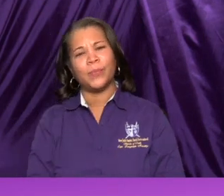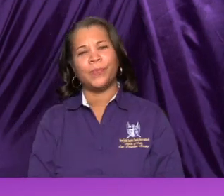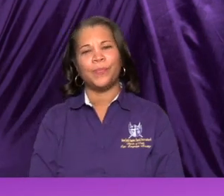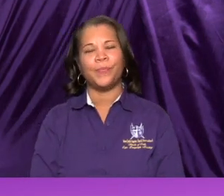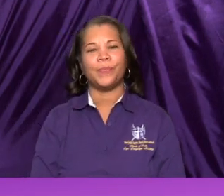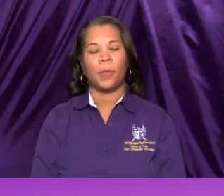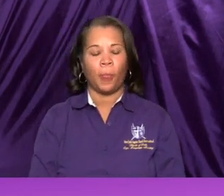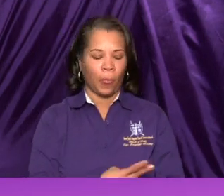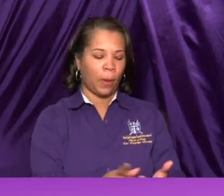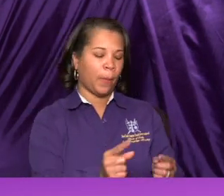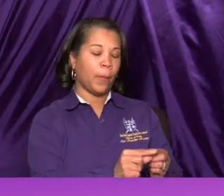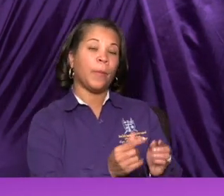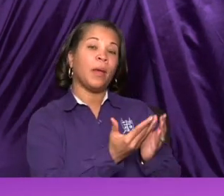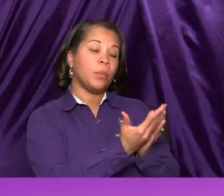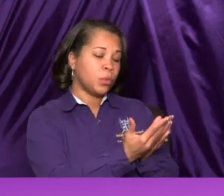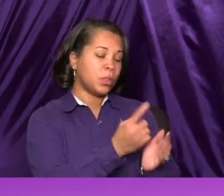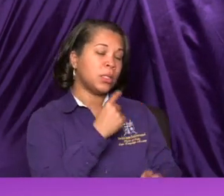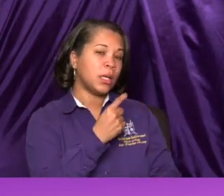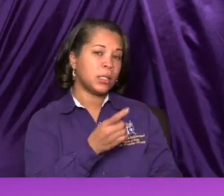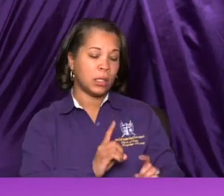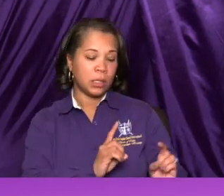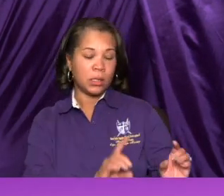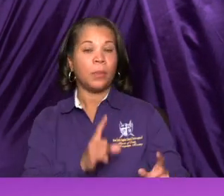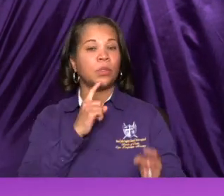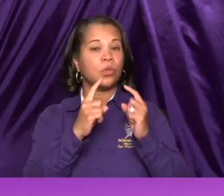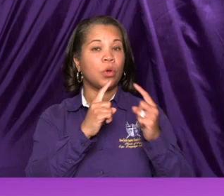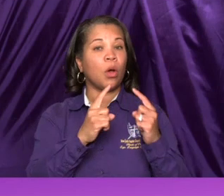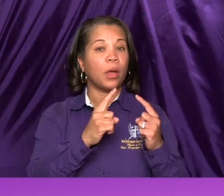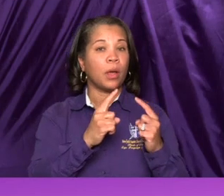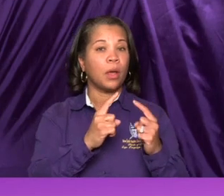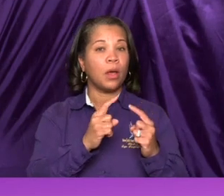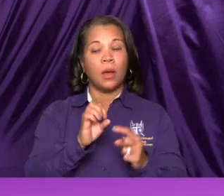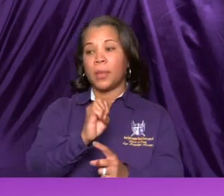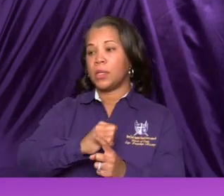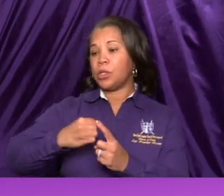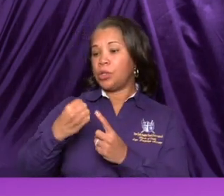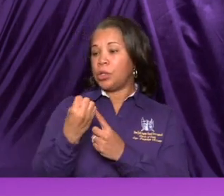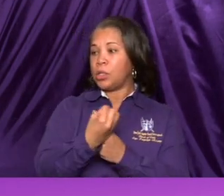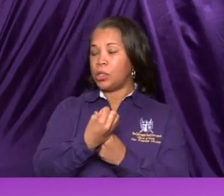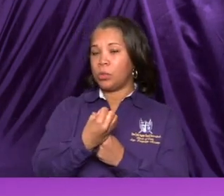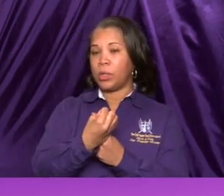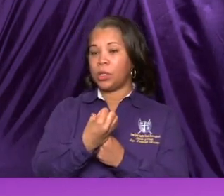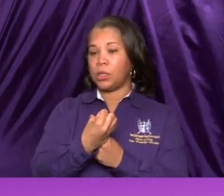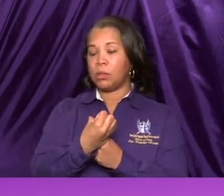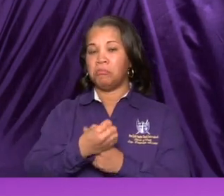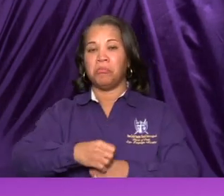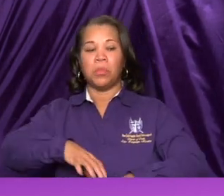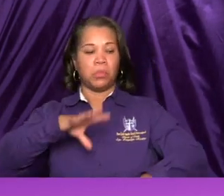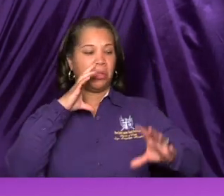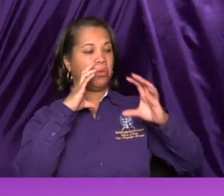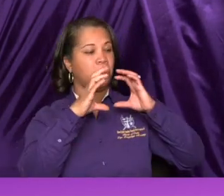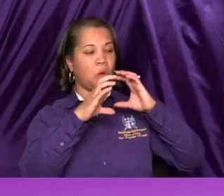The Bible says that the disciples are talking because their situation is a magnet for conversation.